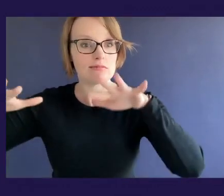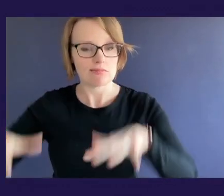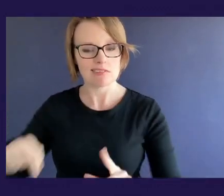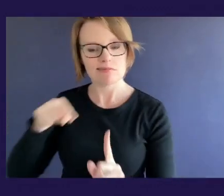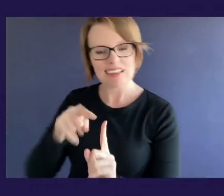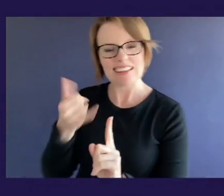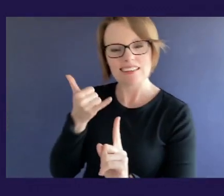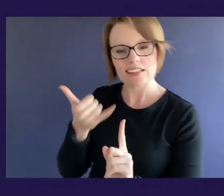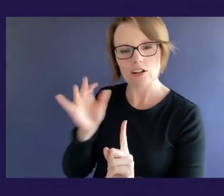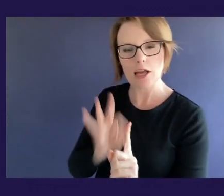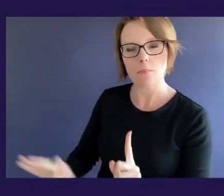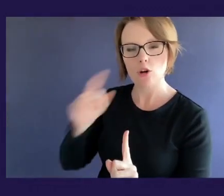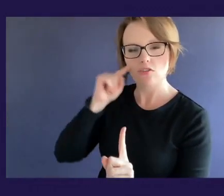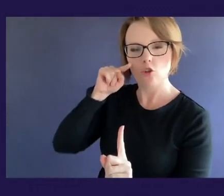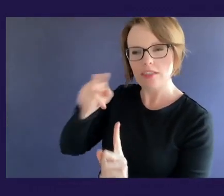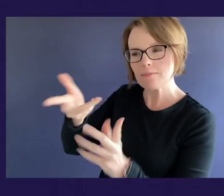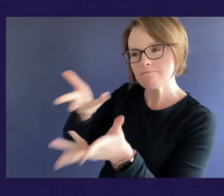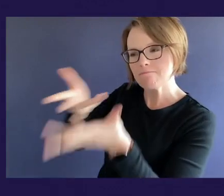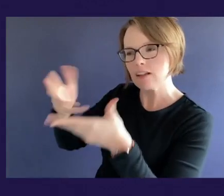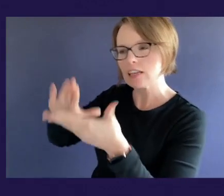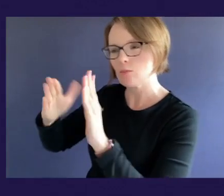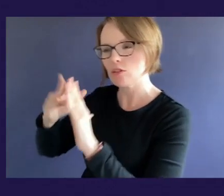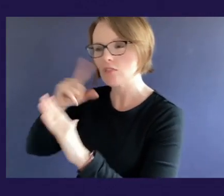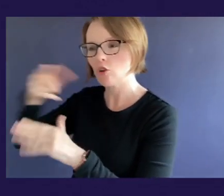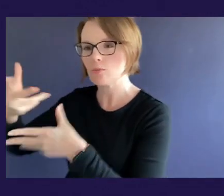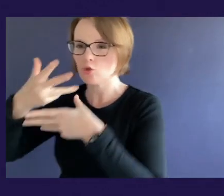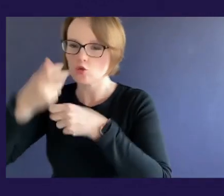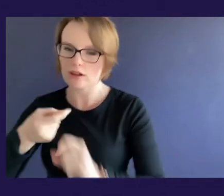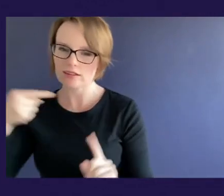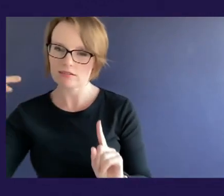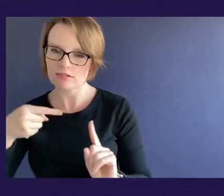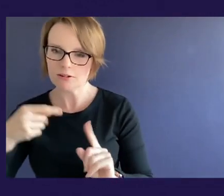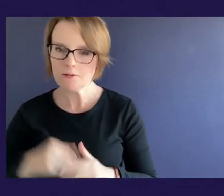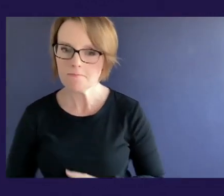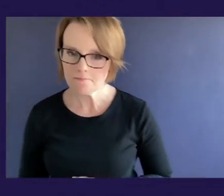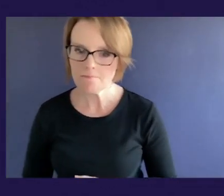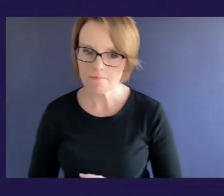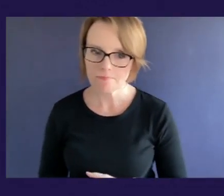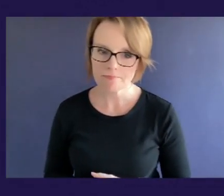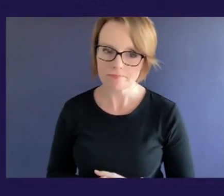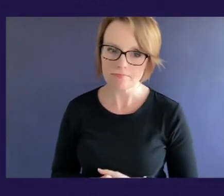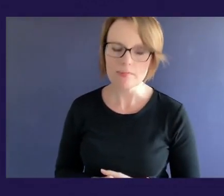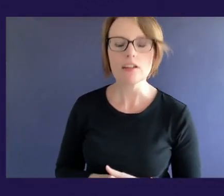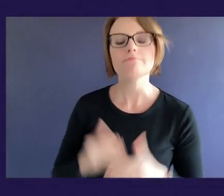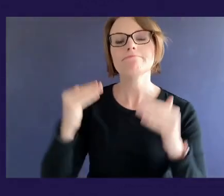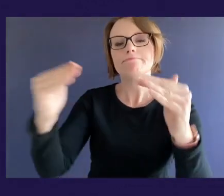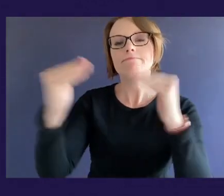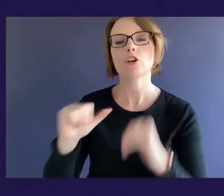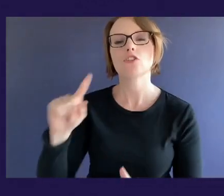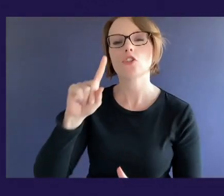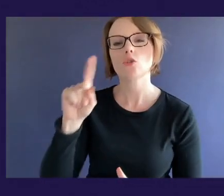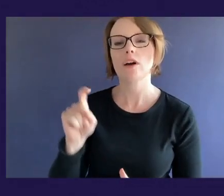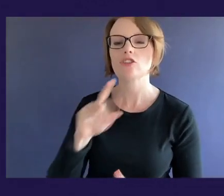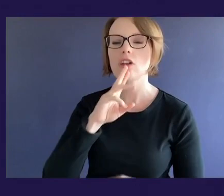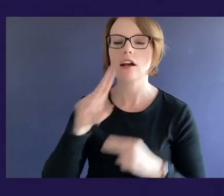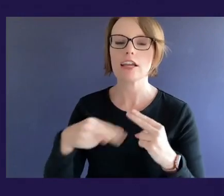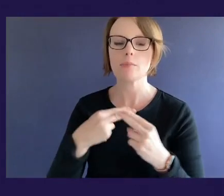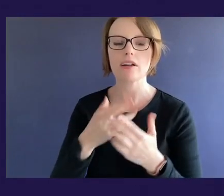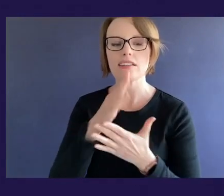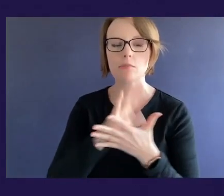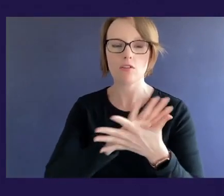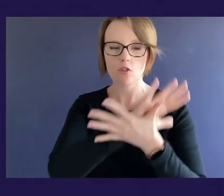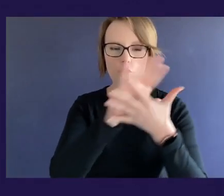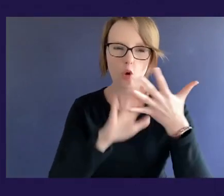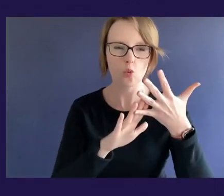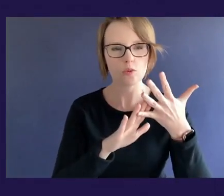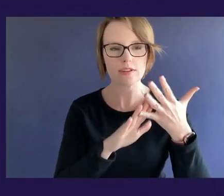there's some questions from several of our colleagues about scaling and taking some of these interventions and making them